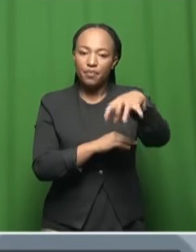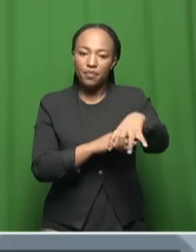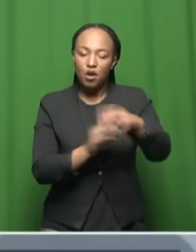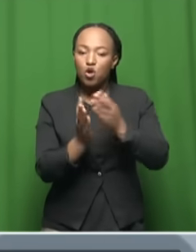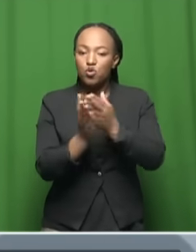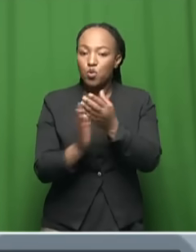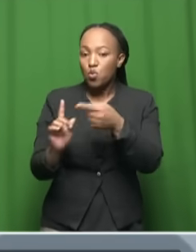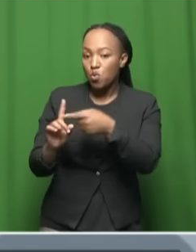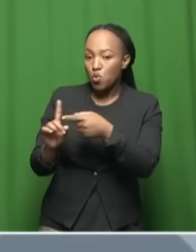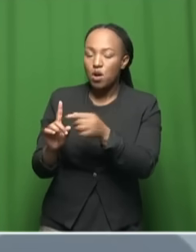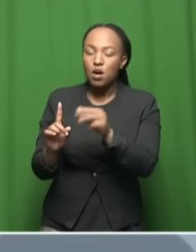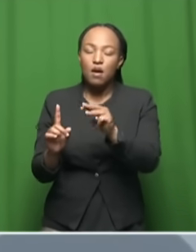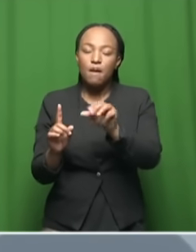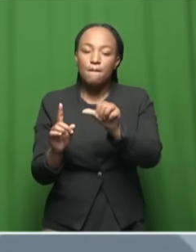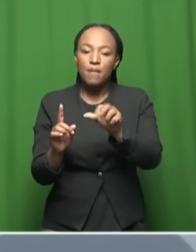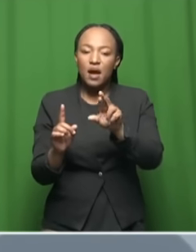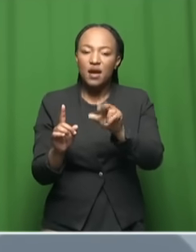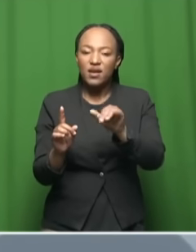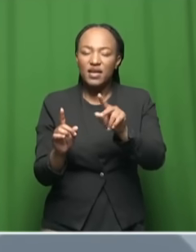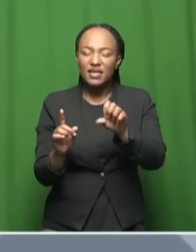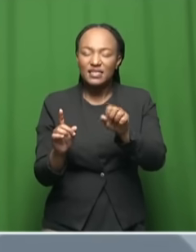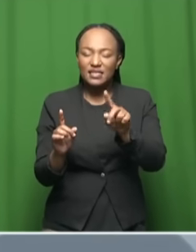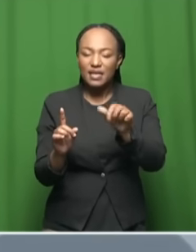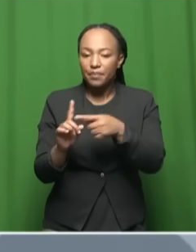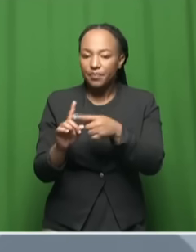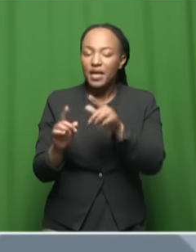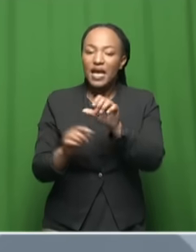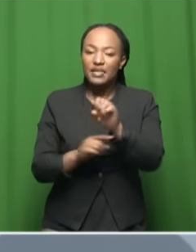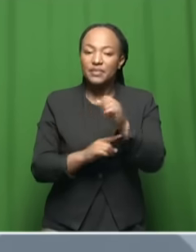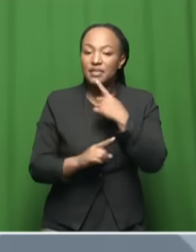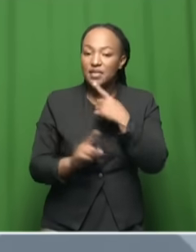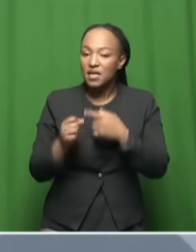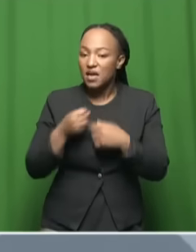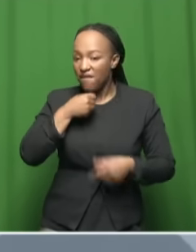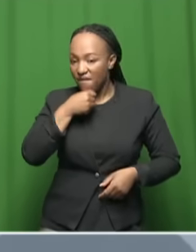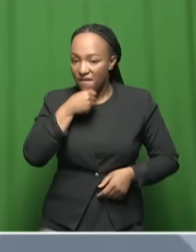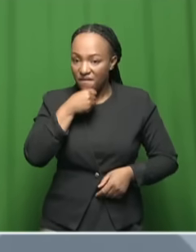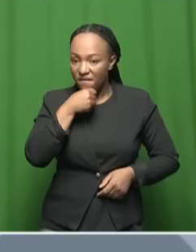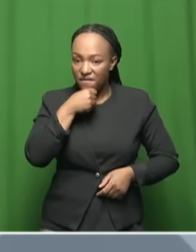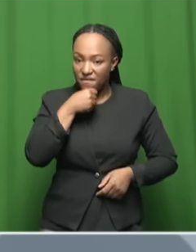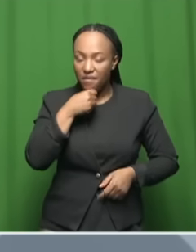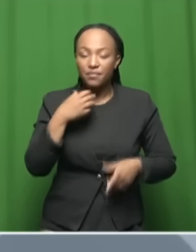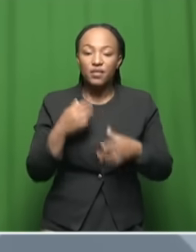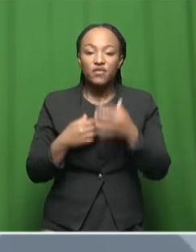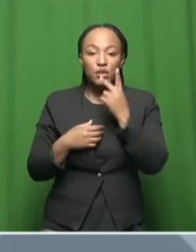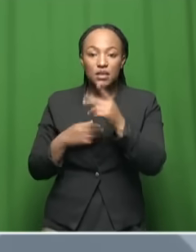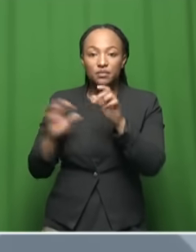That's Mariska Botha, the SABC News reporter, reminding you, as you can see there on your screens,